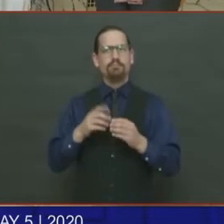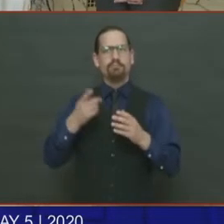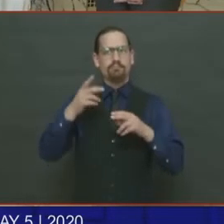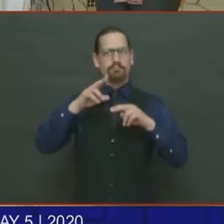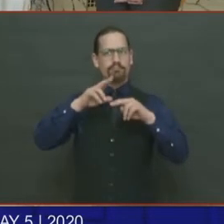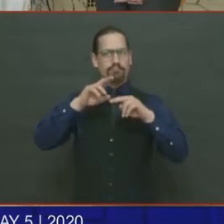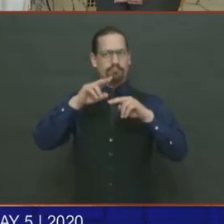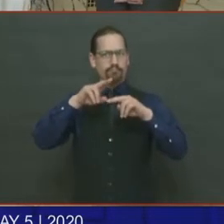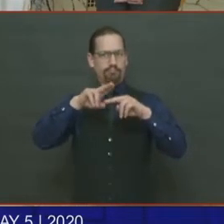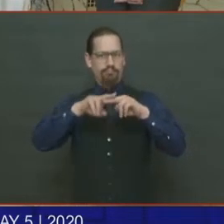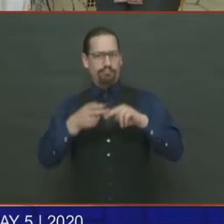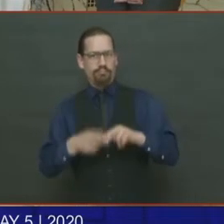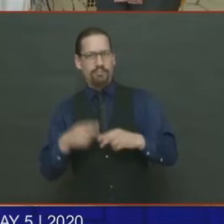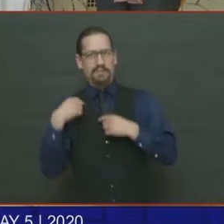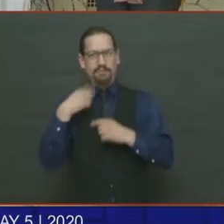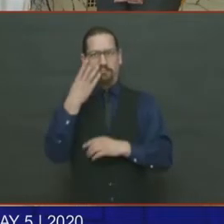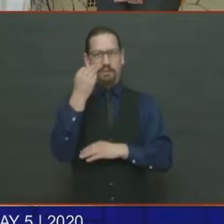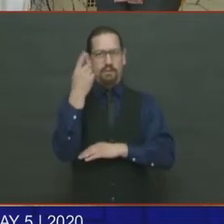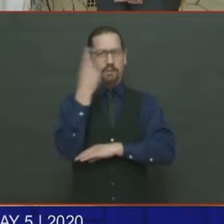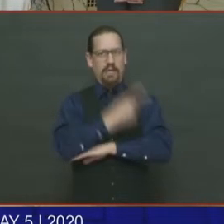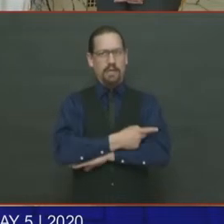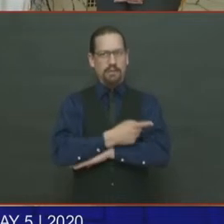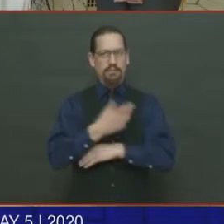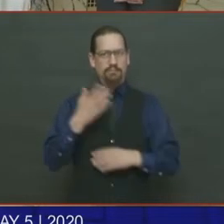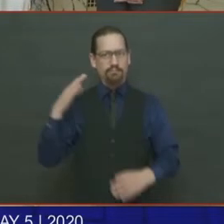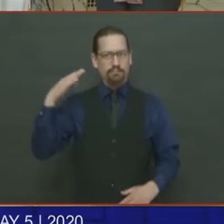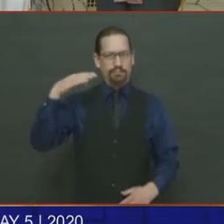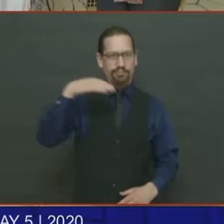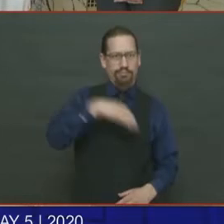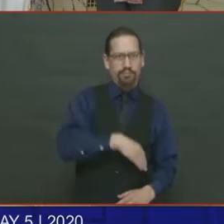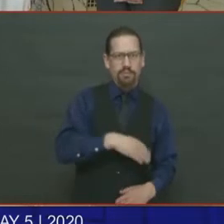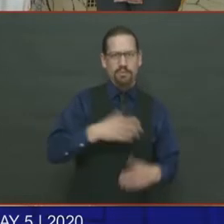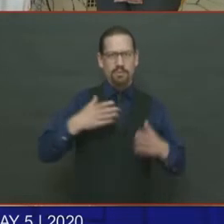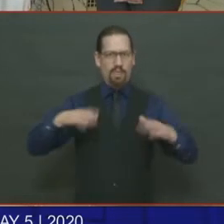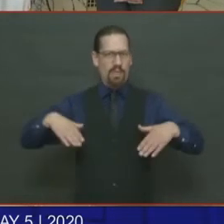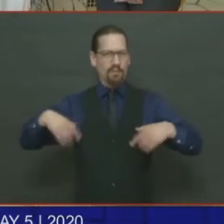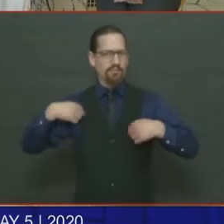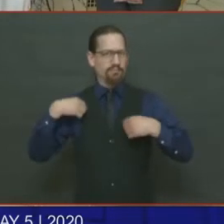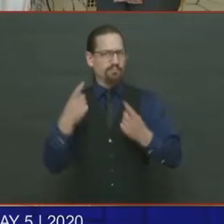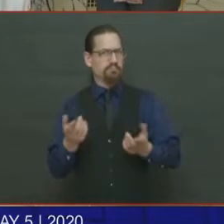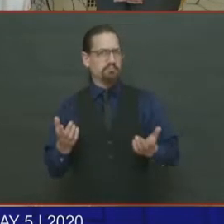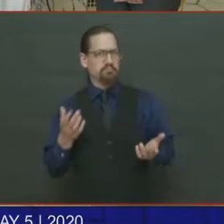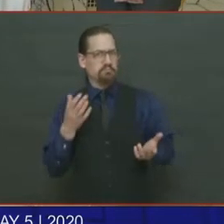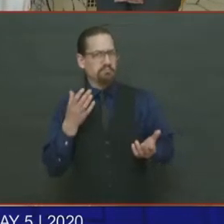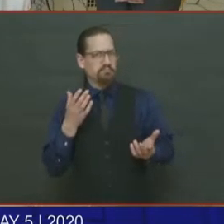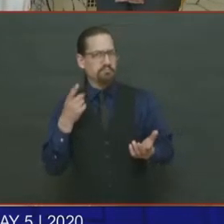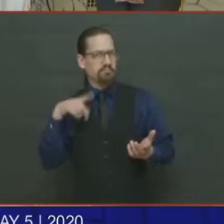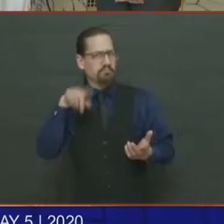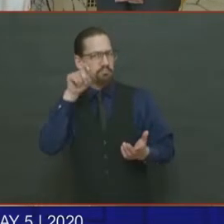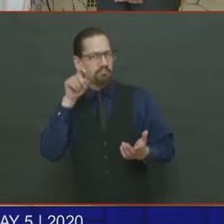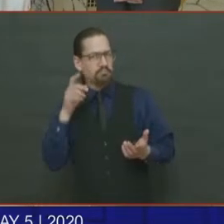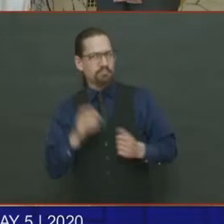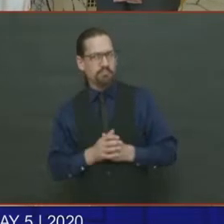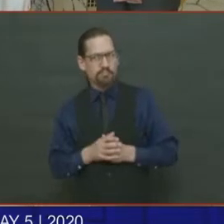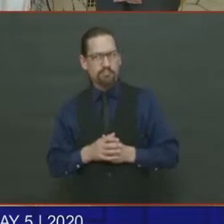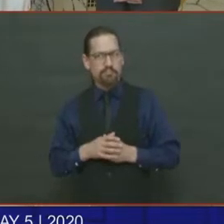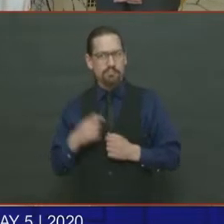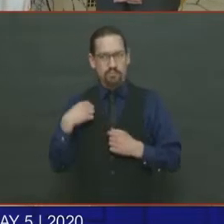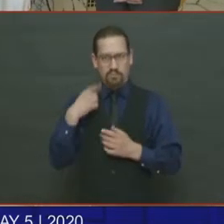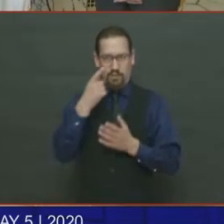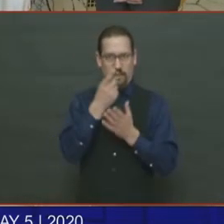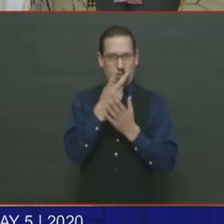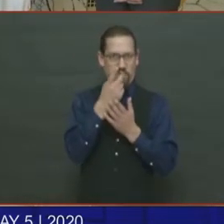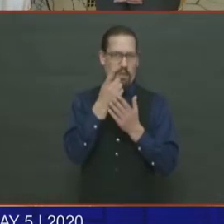Which guidelines have been met? Yes. So as I said a week and a half ago, our